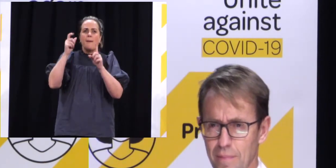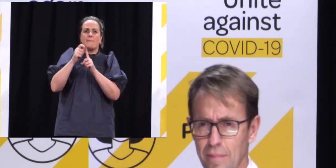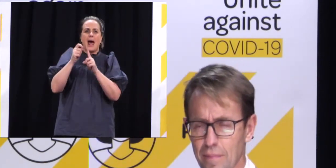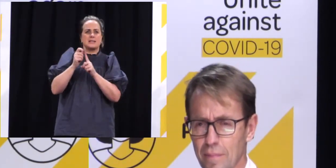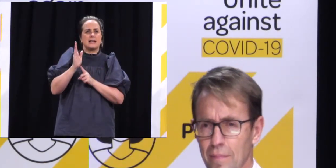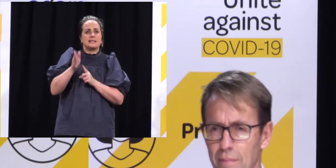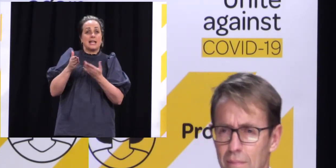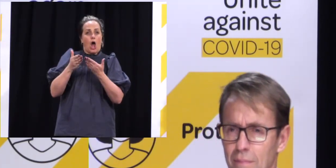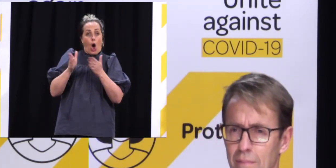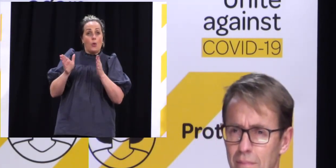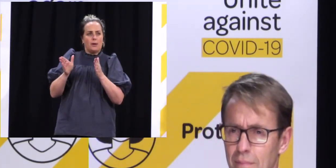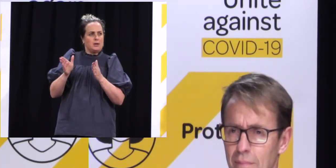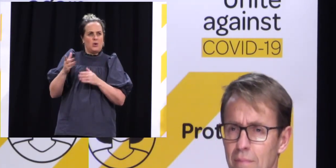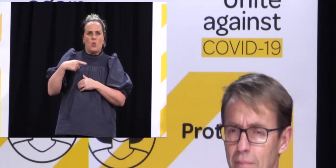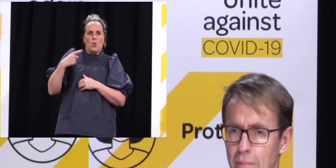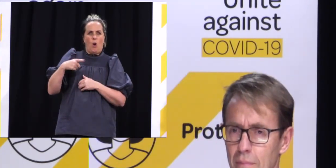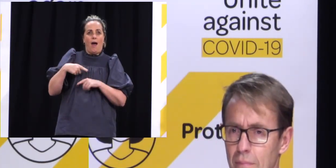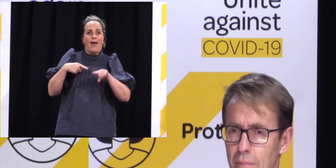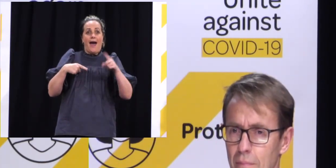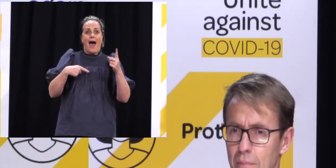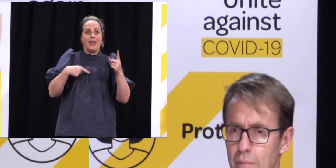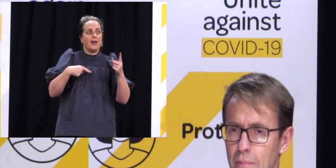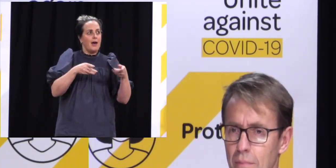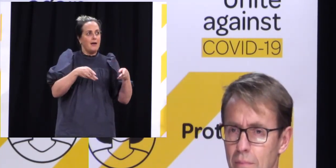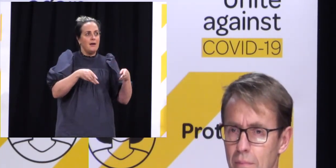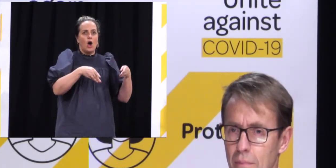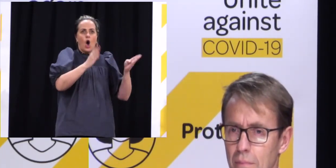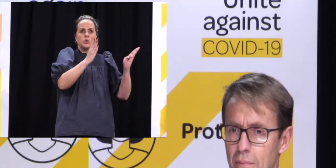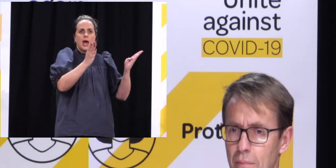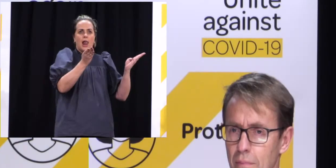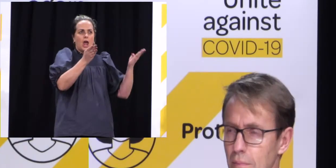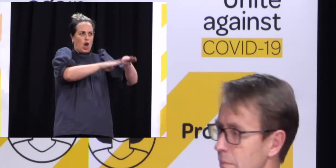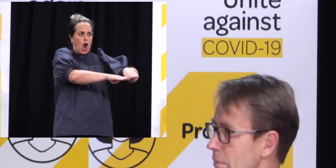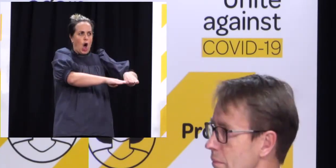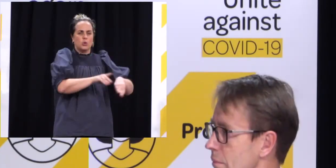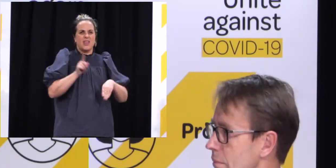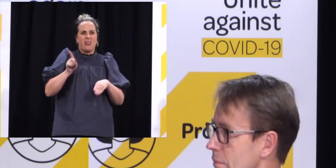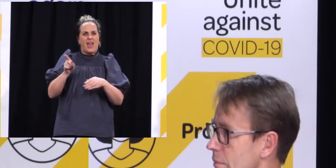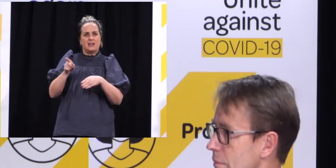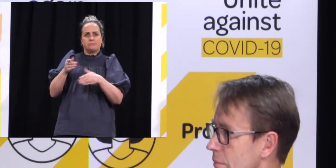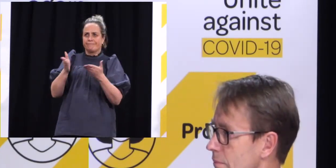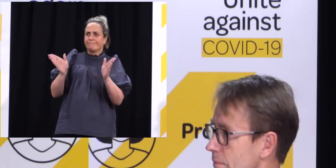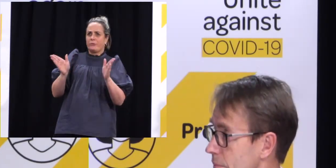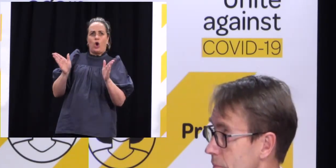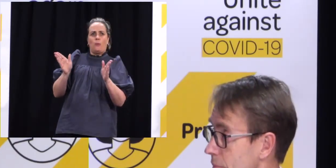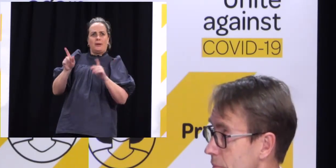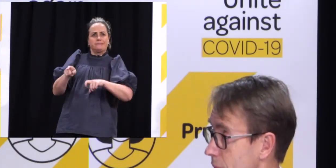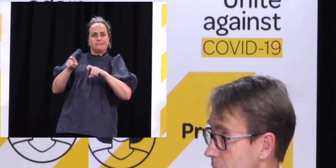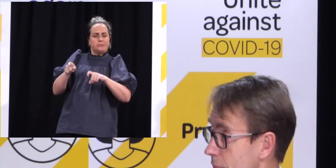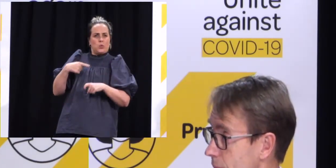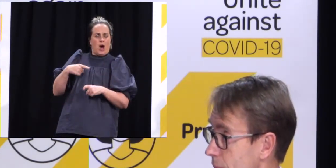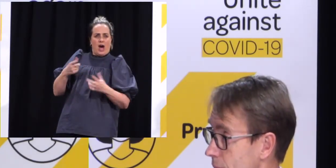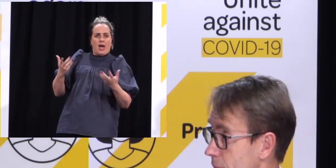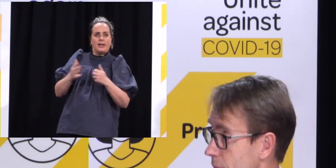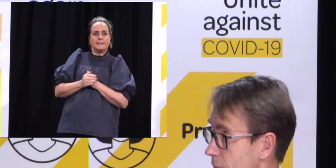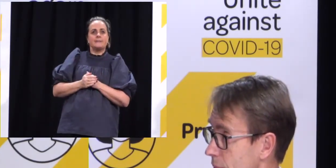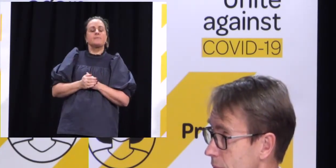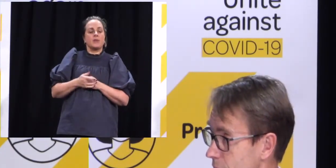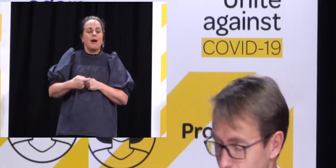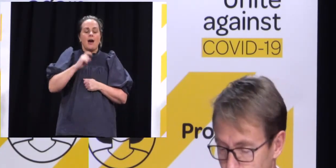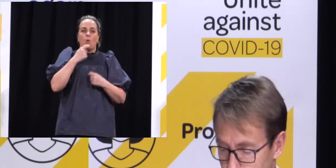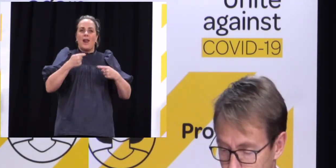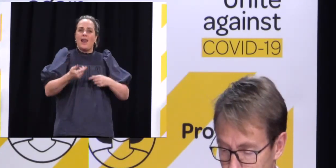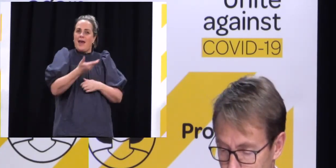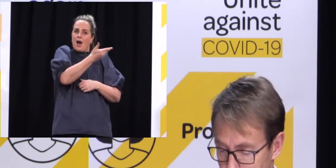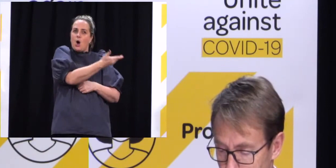when you have shut down other MIQ hotels while you're completing those investigations? Well, actually, I'll let Dr. Bloomfield speak